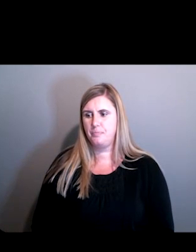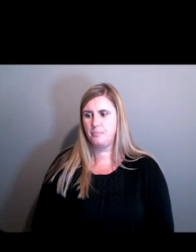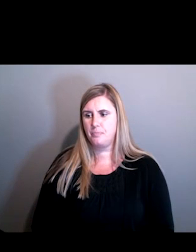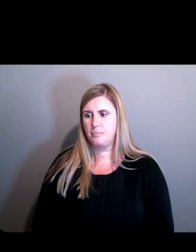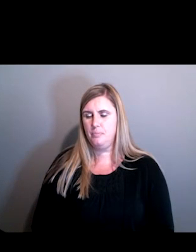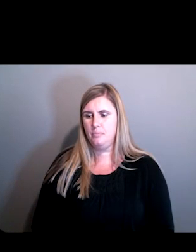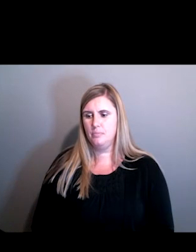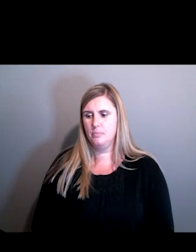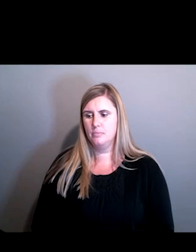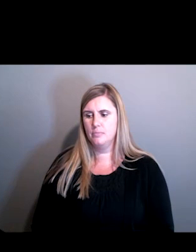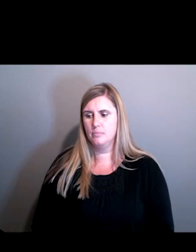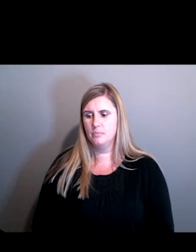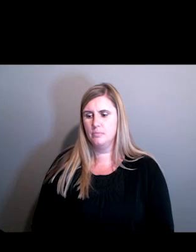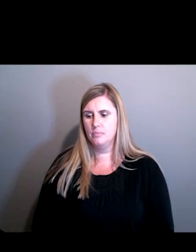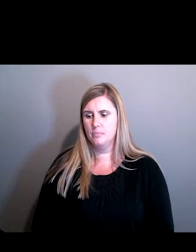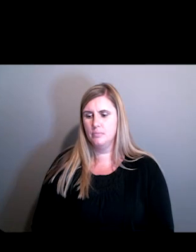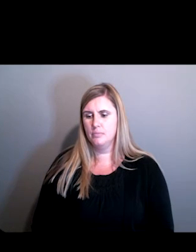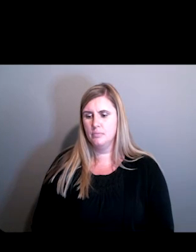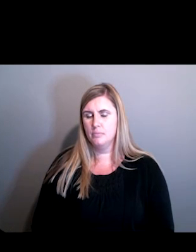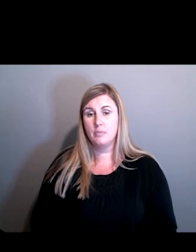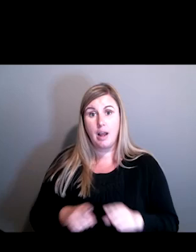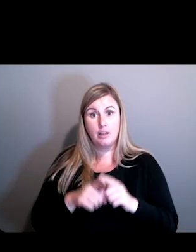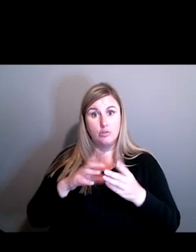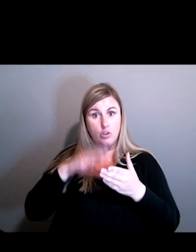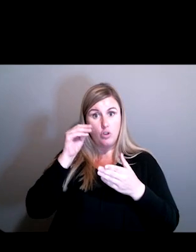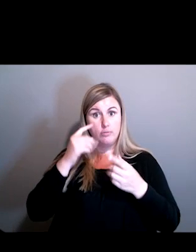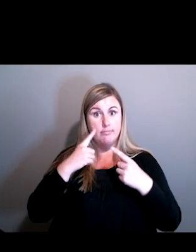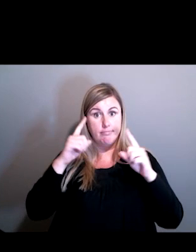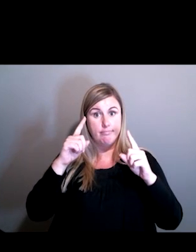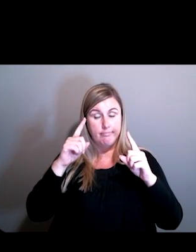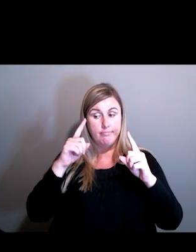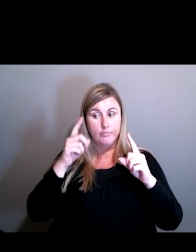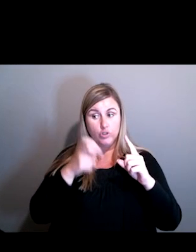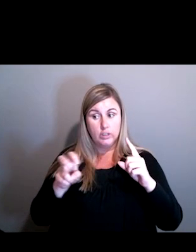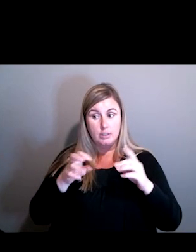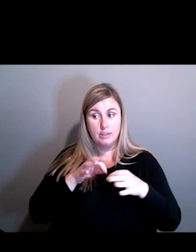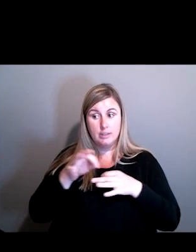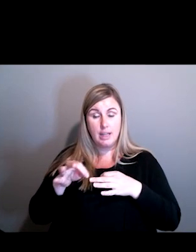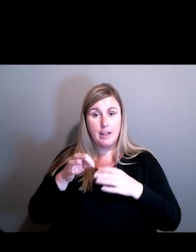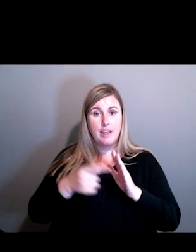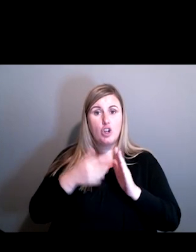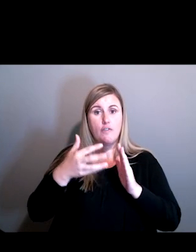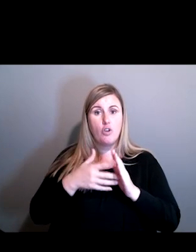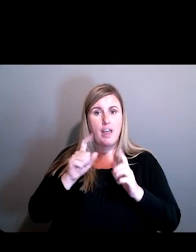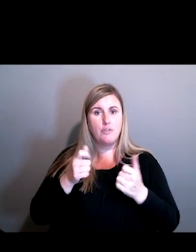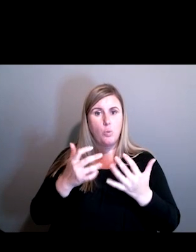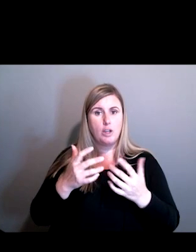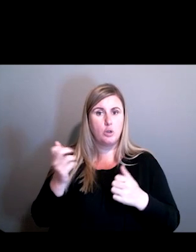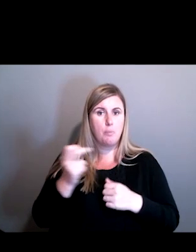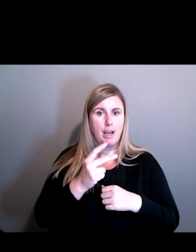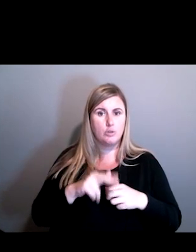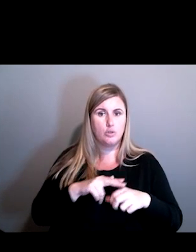As the learner accomplishes successful transitions, delay the interval that they must wait to go back to the